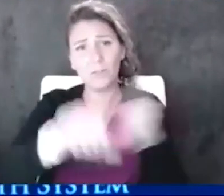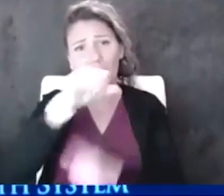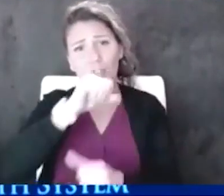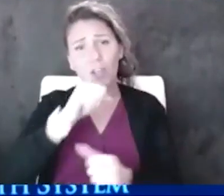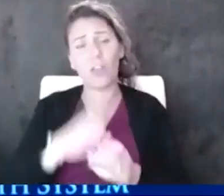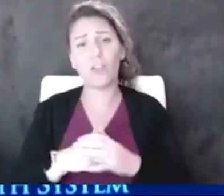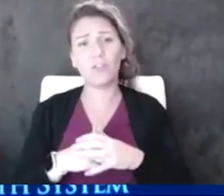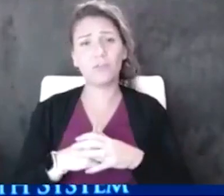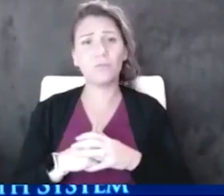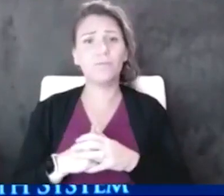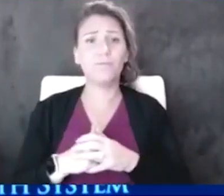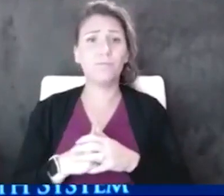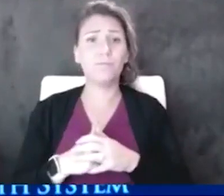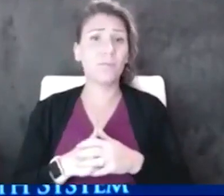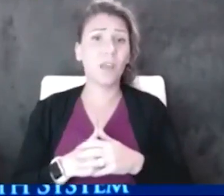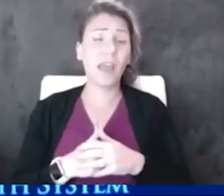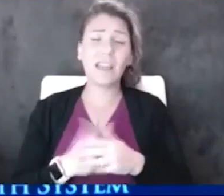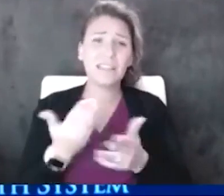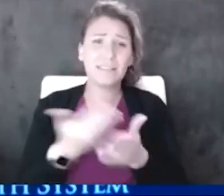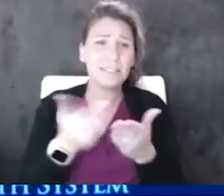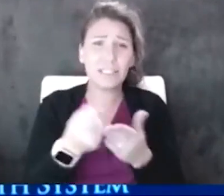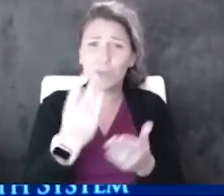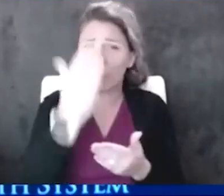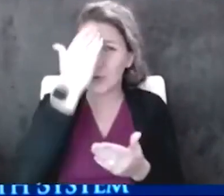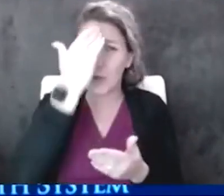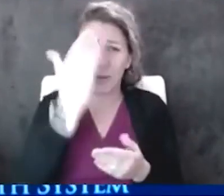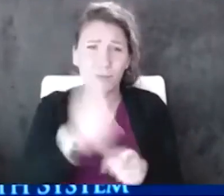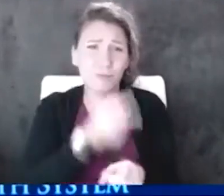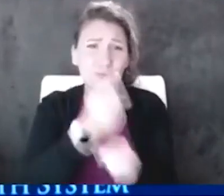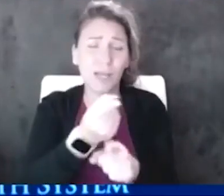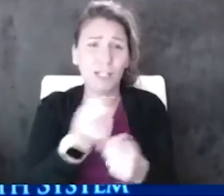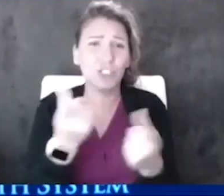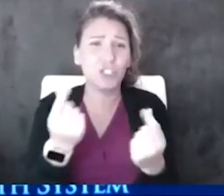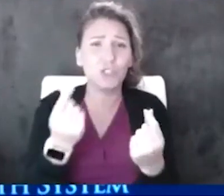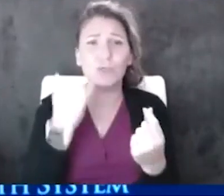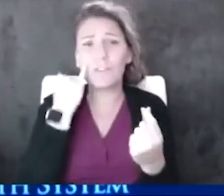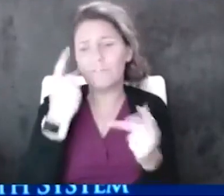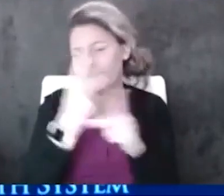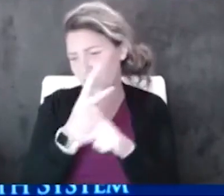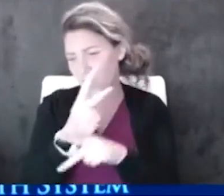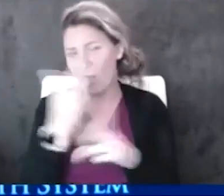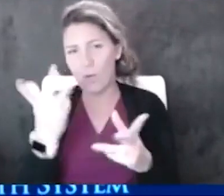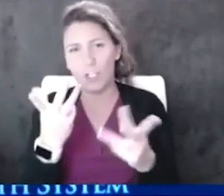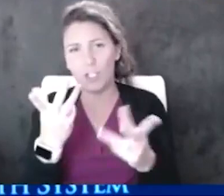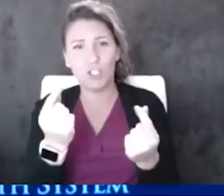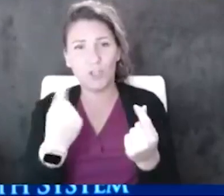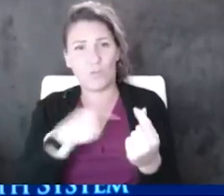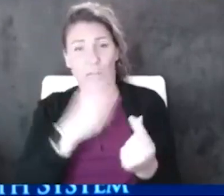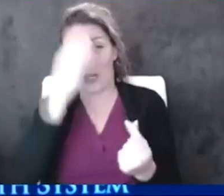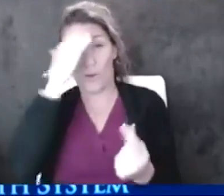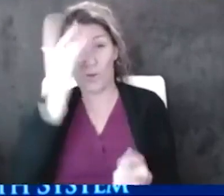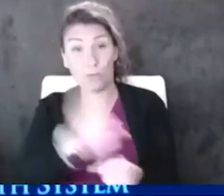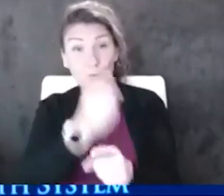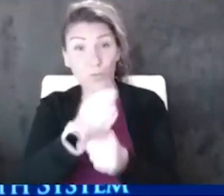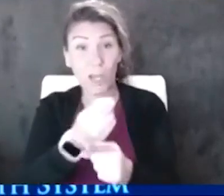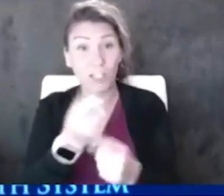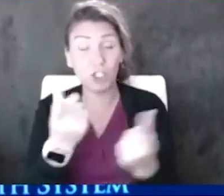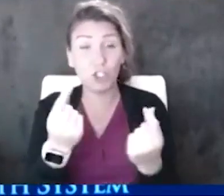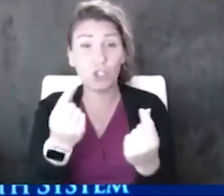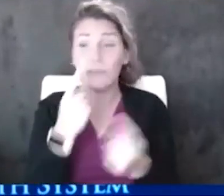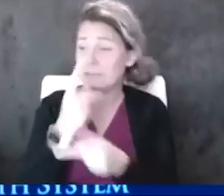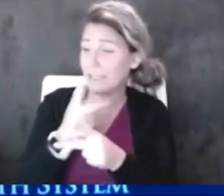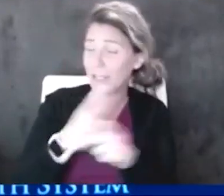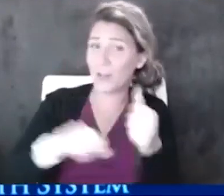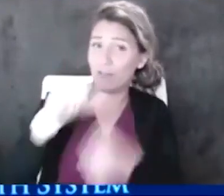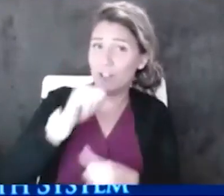know, it's just the stuff you know is the right thing to do. So if we can figure out a way to just stick to what we know is the right thing to do, by taking care of each other, then we can find the hope